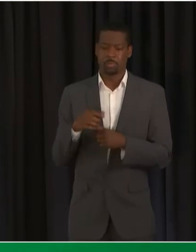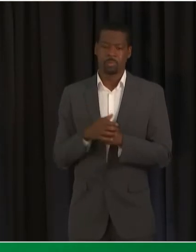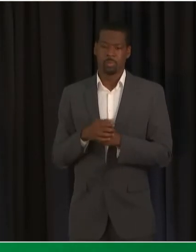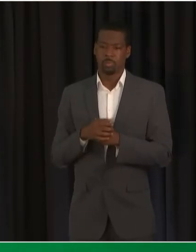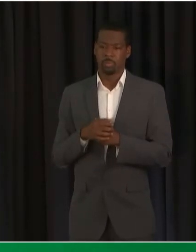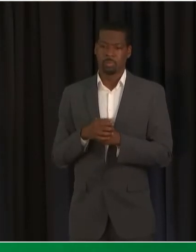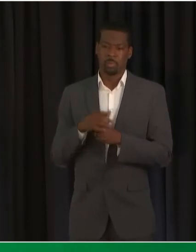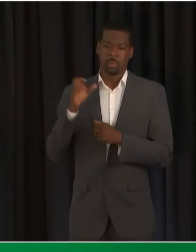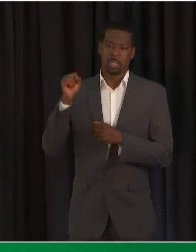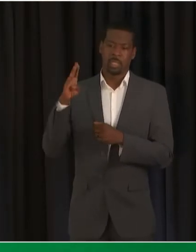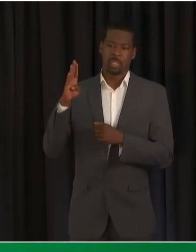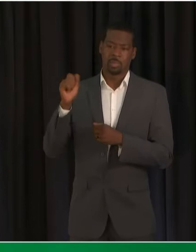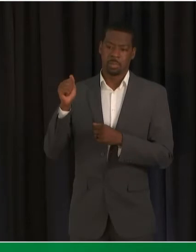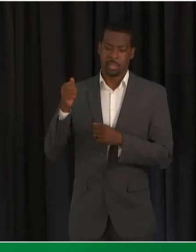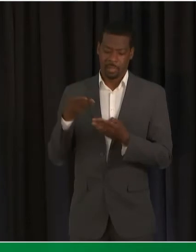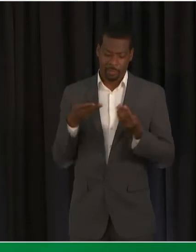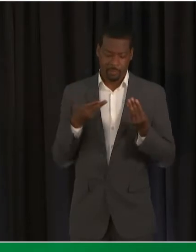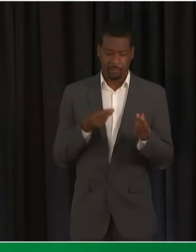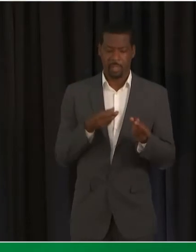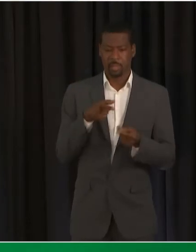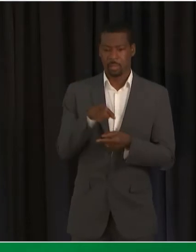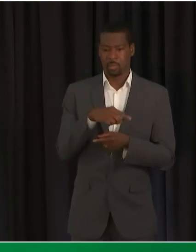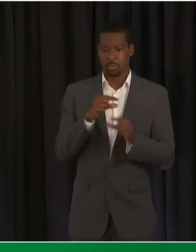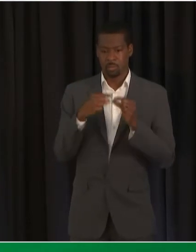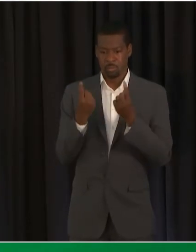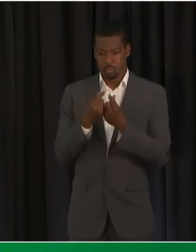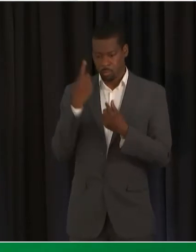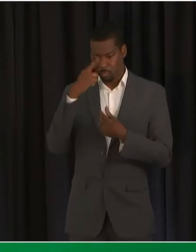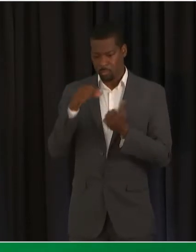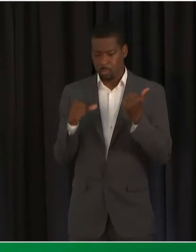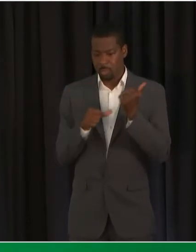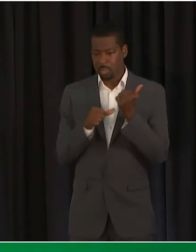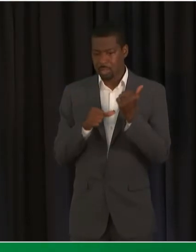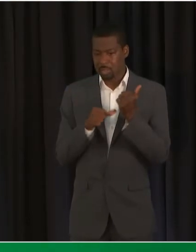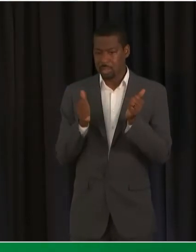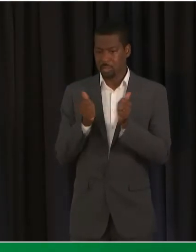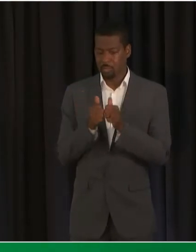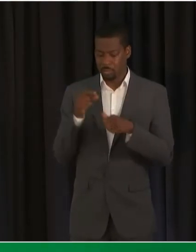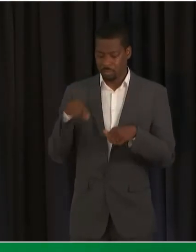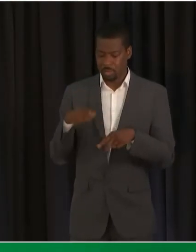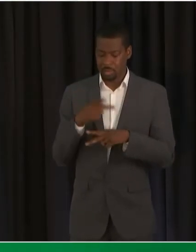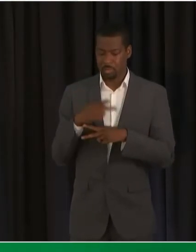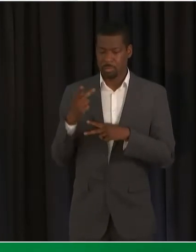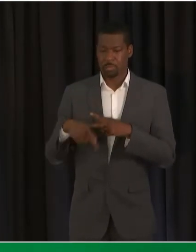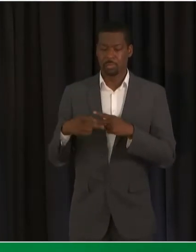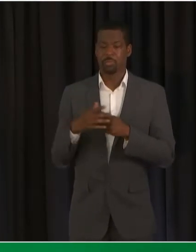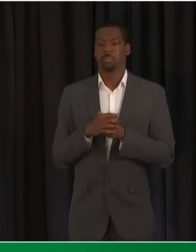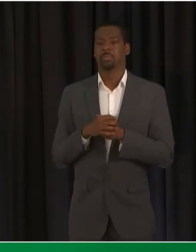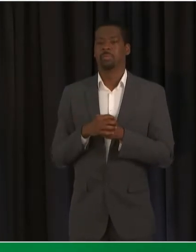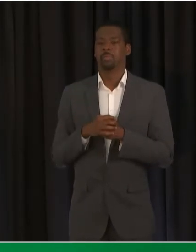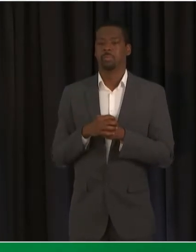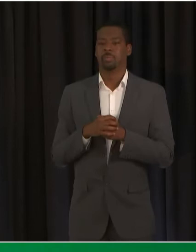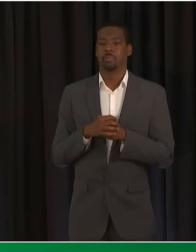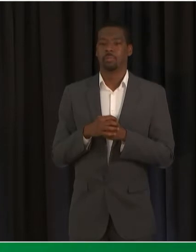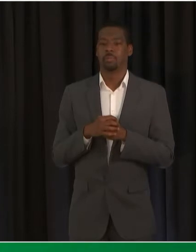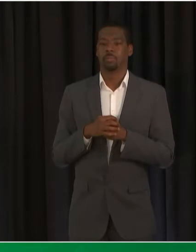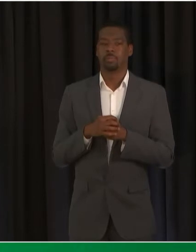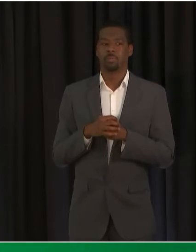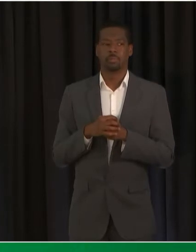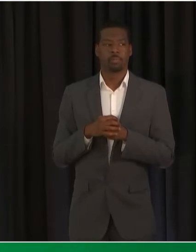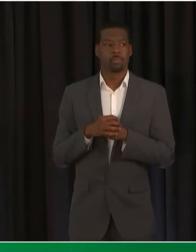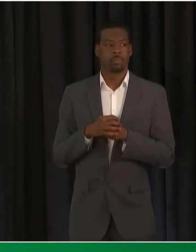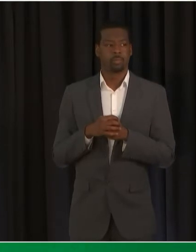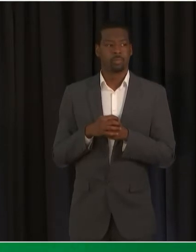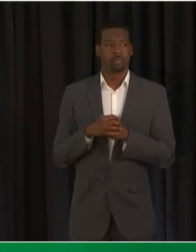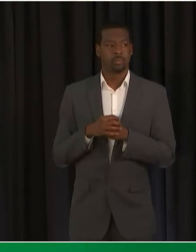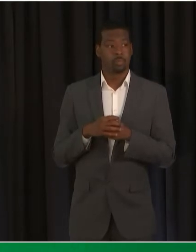groups specifically to assist you with this program, okay? All right, next slide, please, and we should probably be